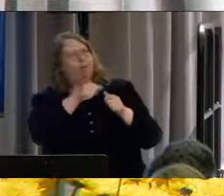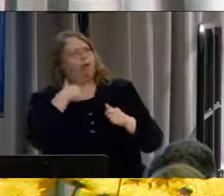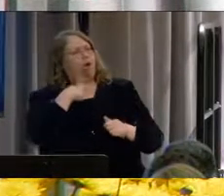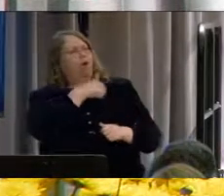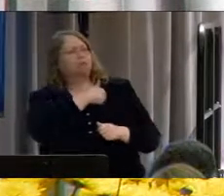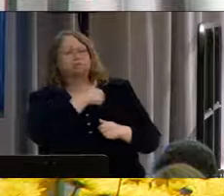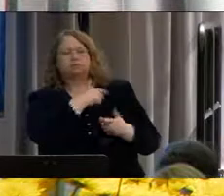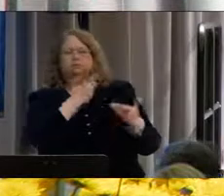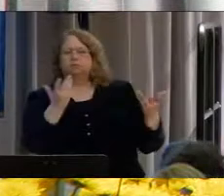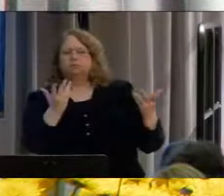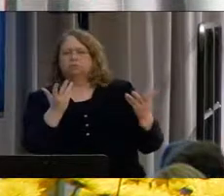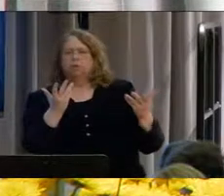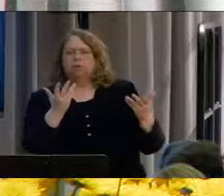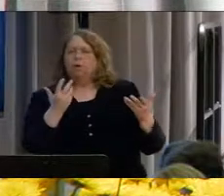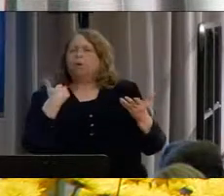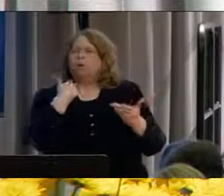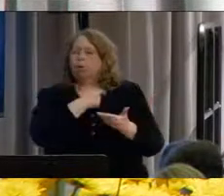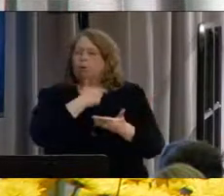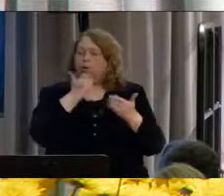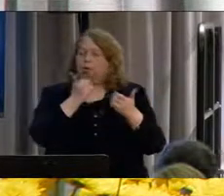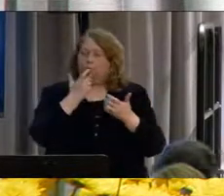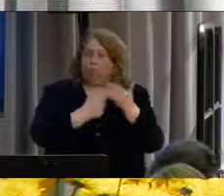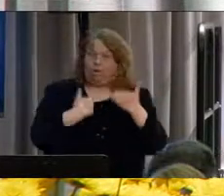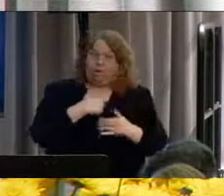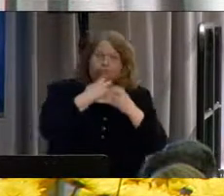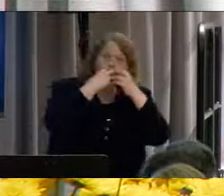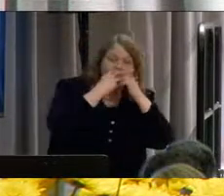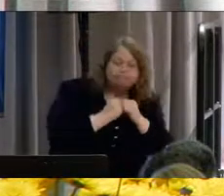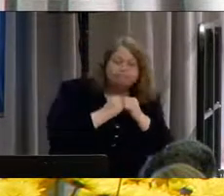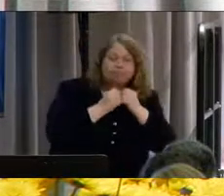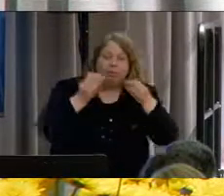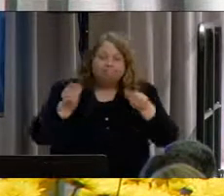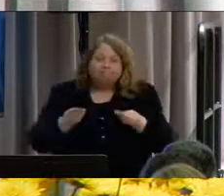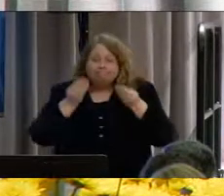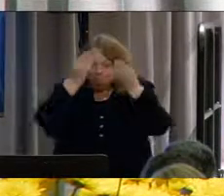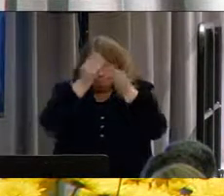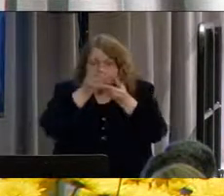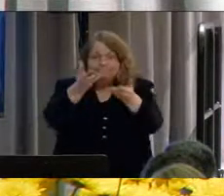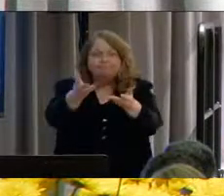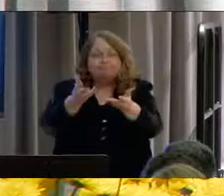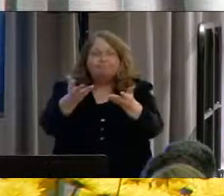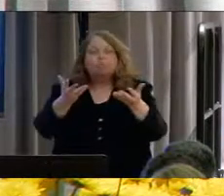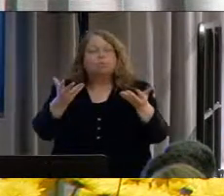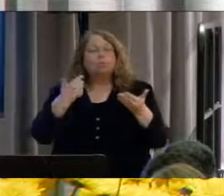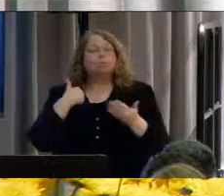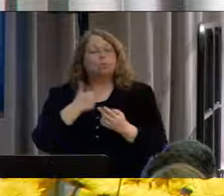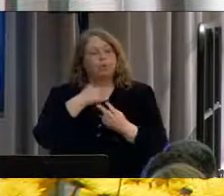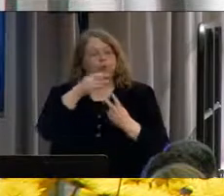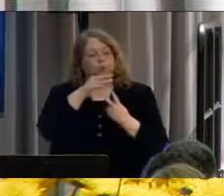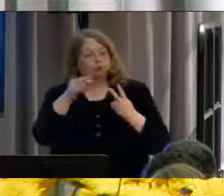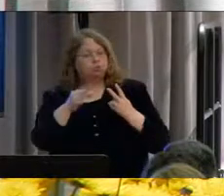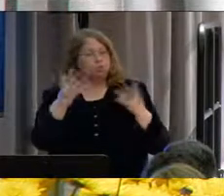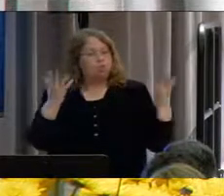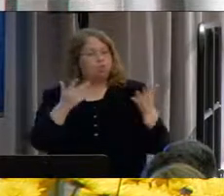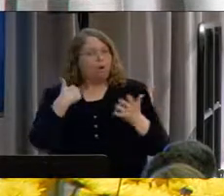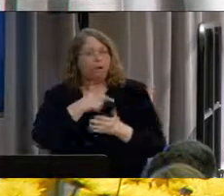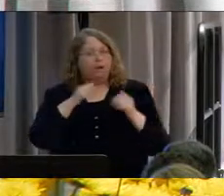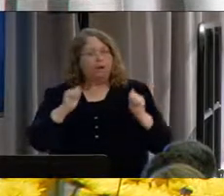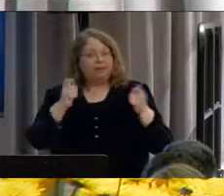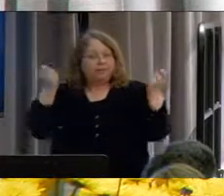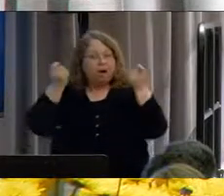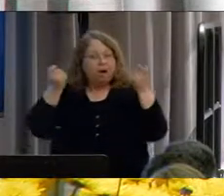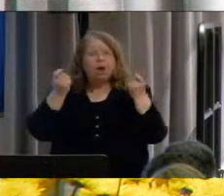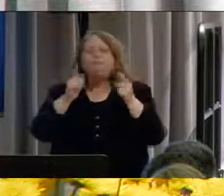what we value. It's a way to honor and celebrate what we choose to honor and celebrate, but it's also a chance to